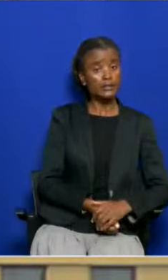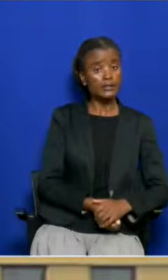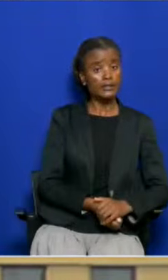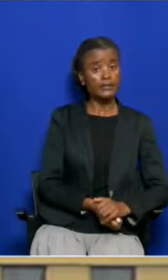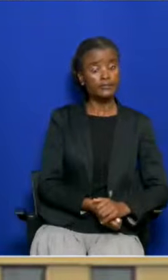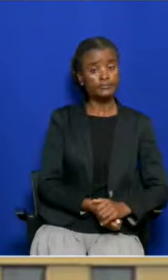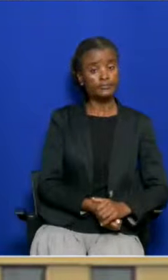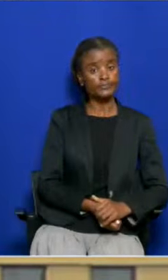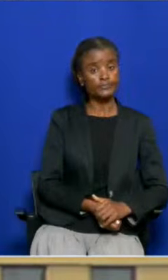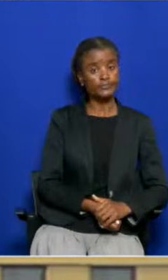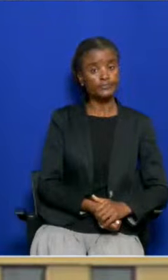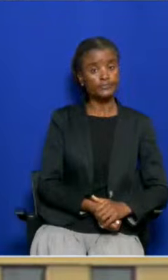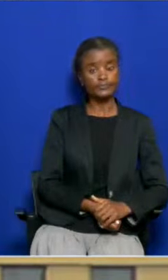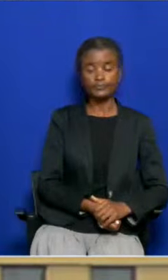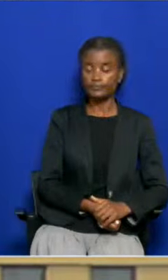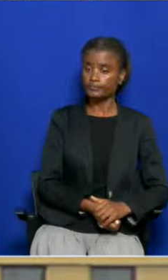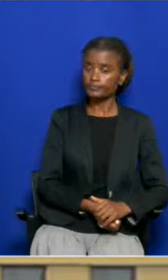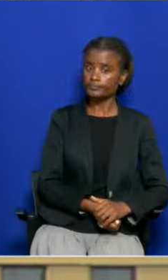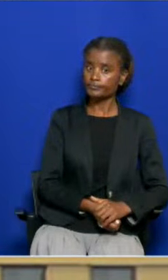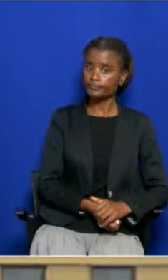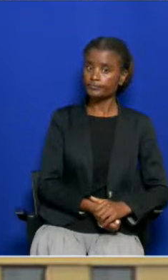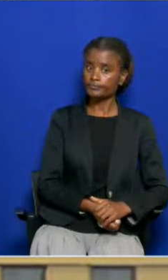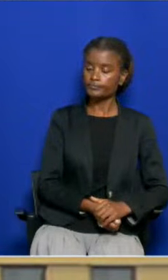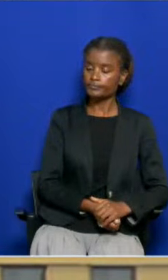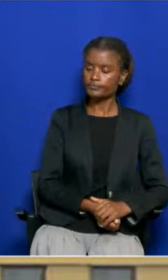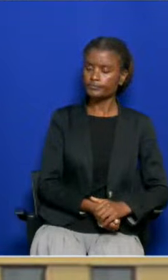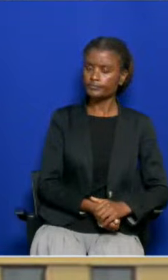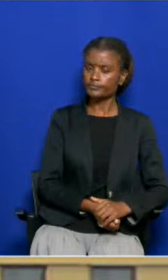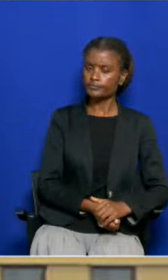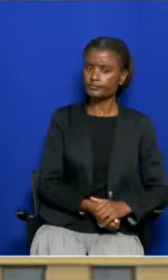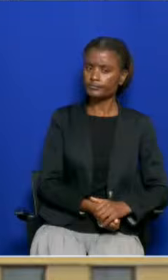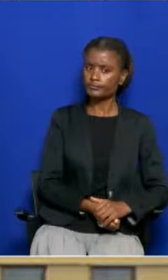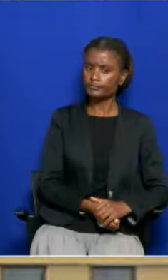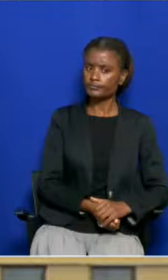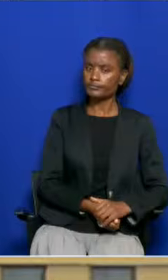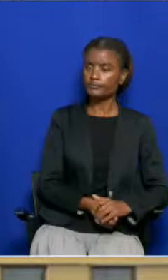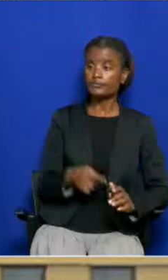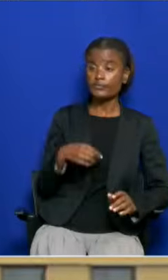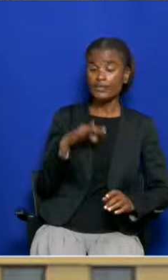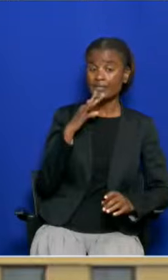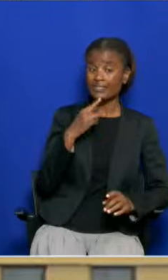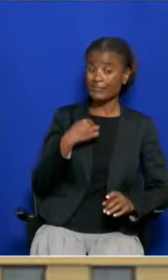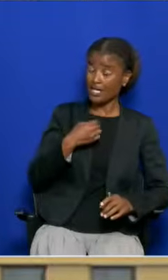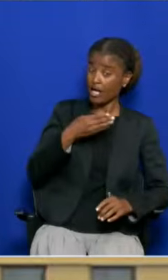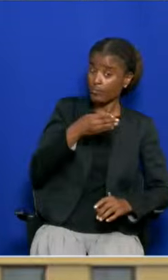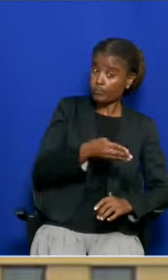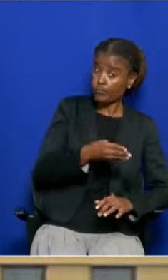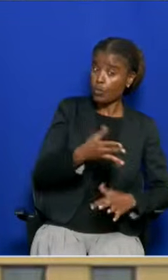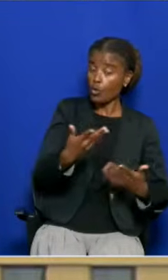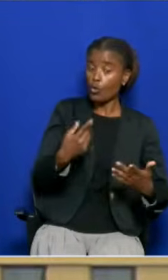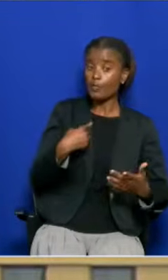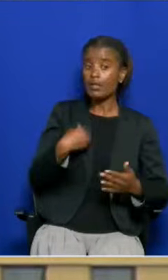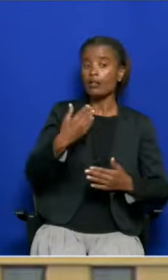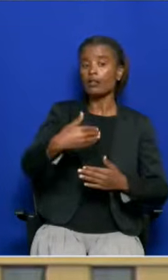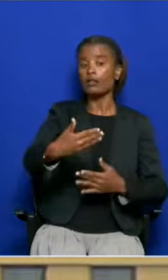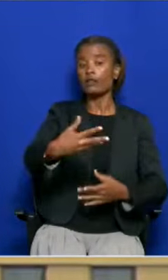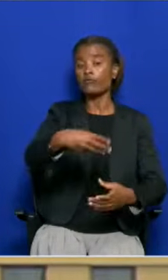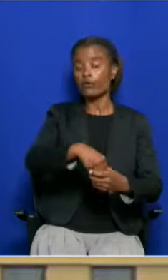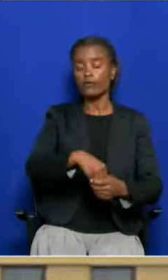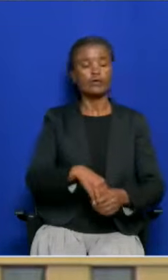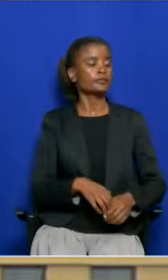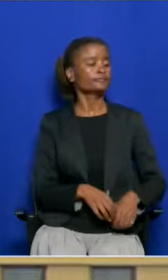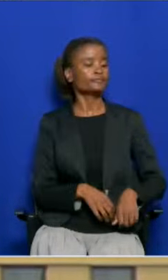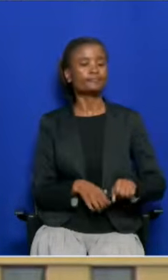I was at the meeting, or had I had any further involvement? Is that what Yeah, well, did you approached Mr. Sibanyoni to set up a